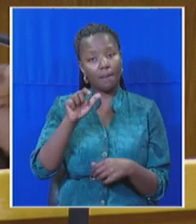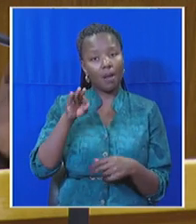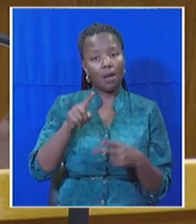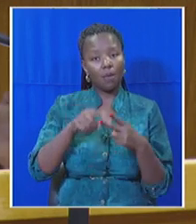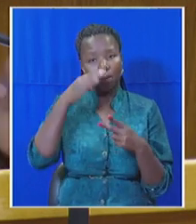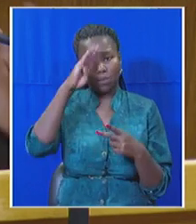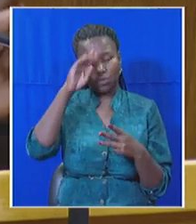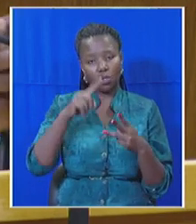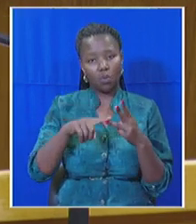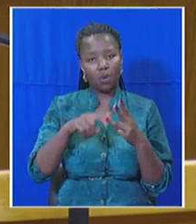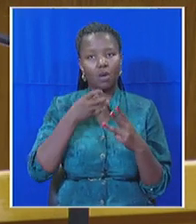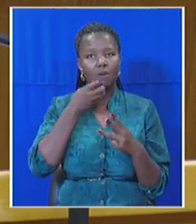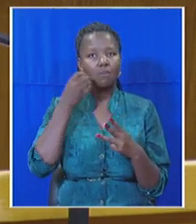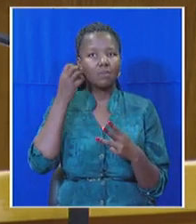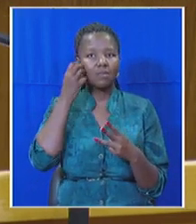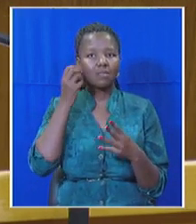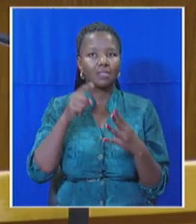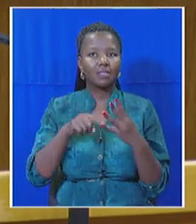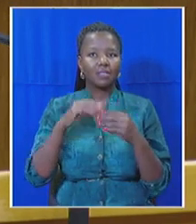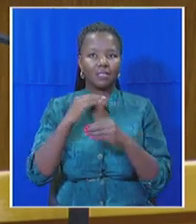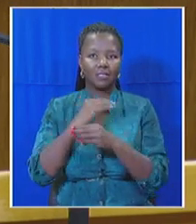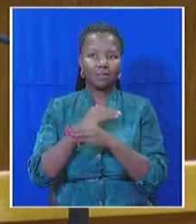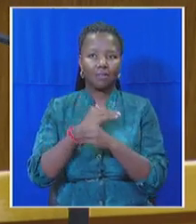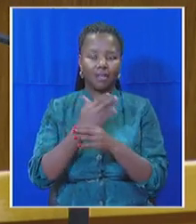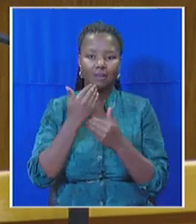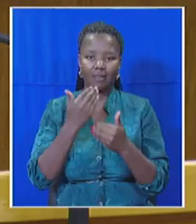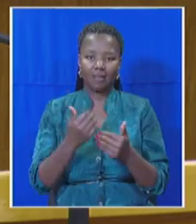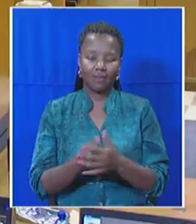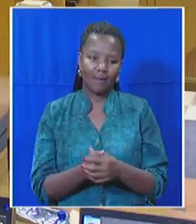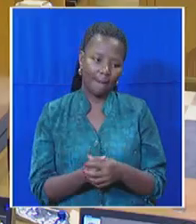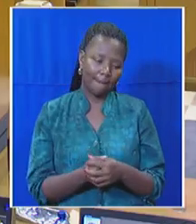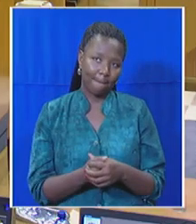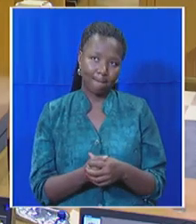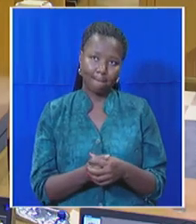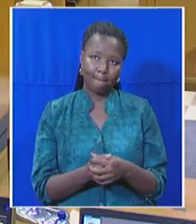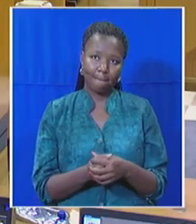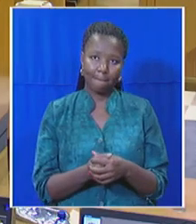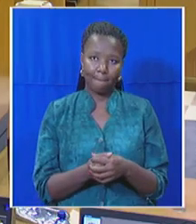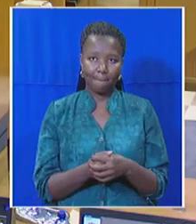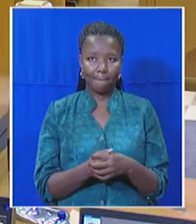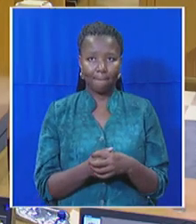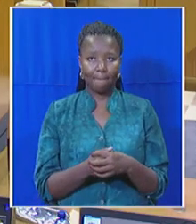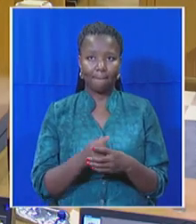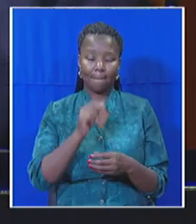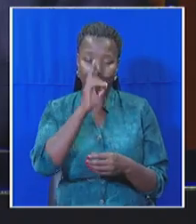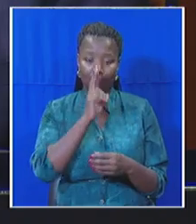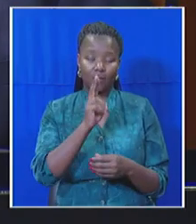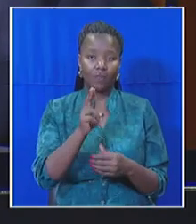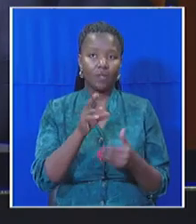Botswana, Namibia, Mauritius, Zambia, and Lesotho. Thank you. Thank you. Honourable members,